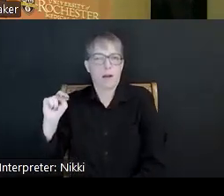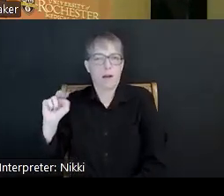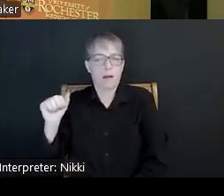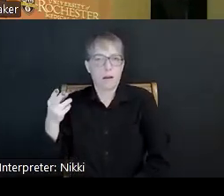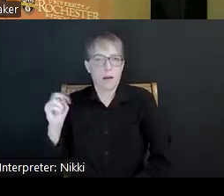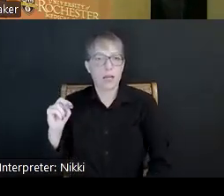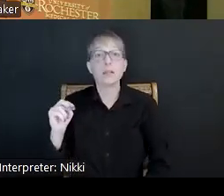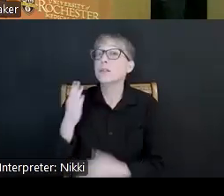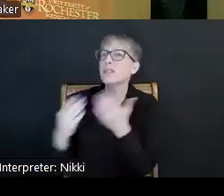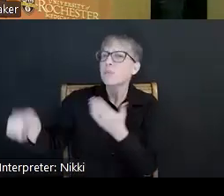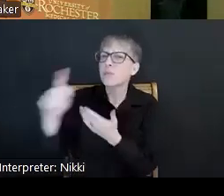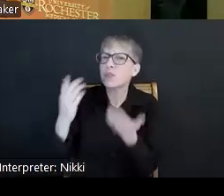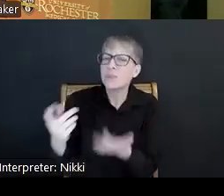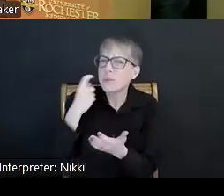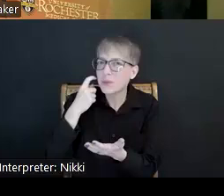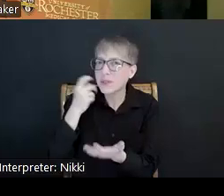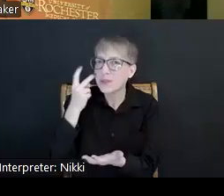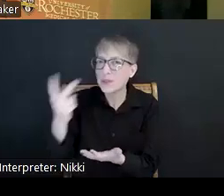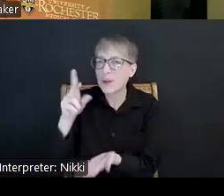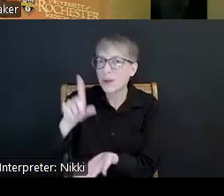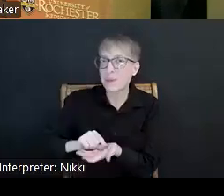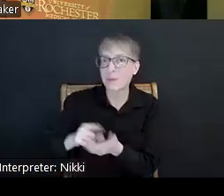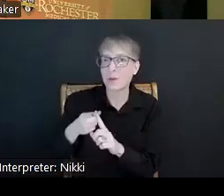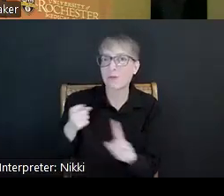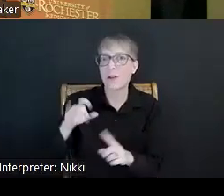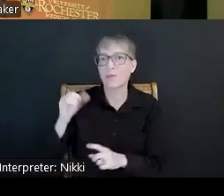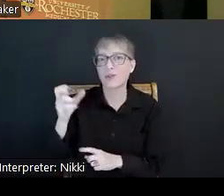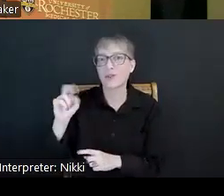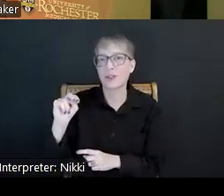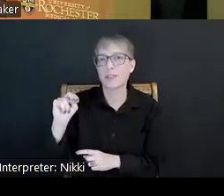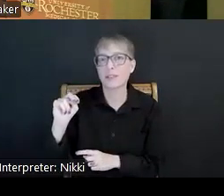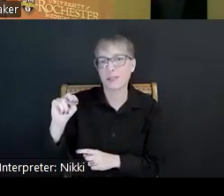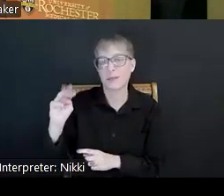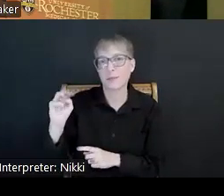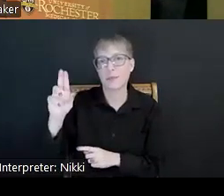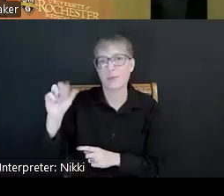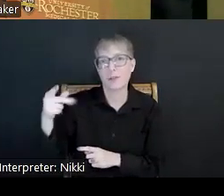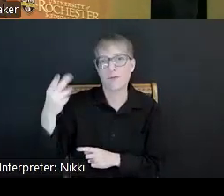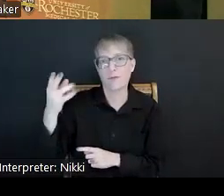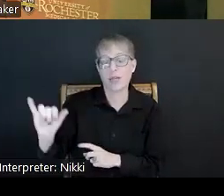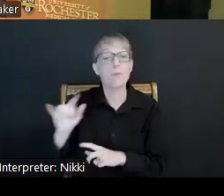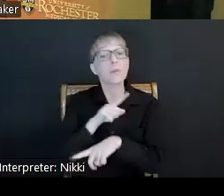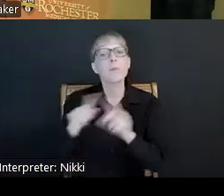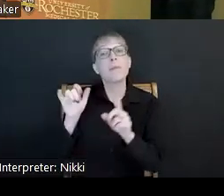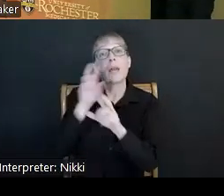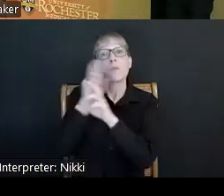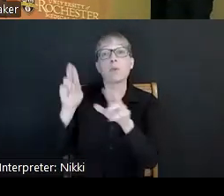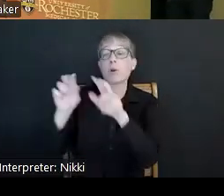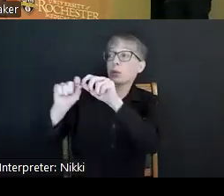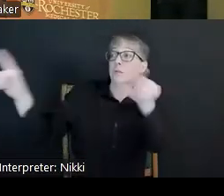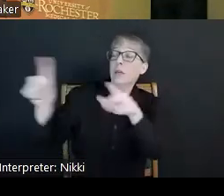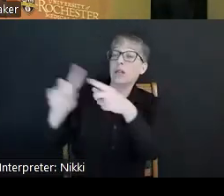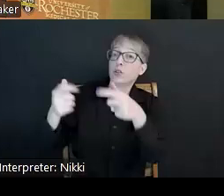this in the paper the other day from our friend Justin Murphy, but this report was released just for executives in the Rochester